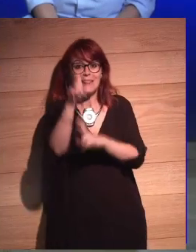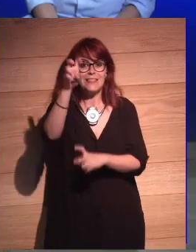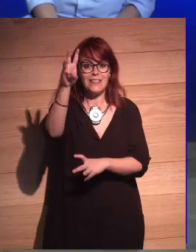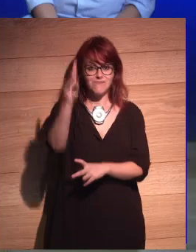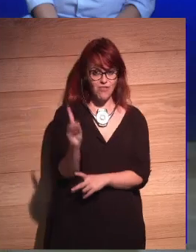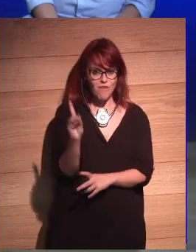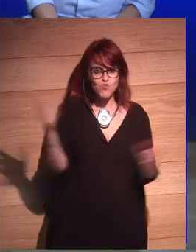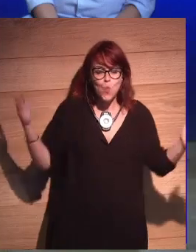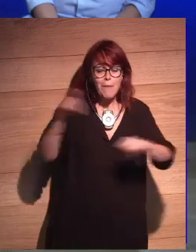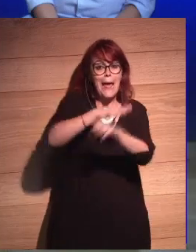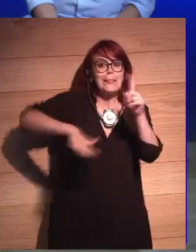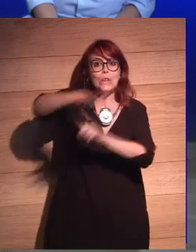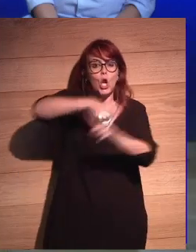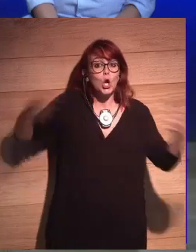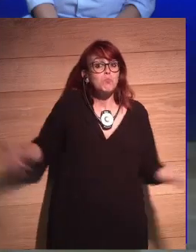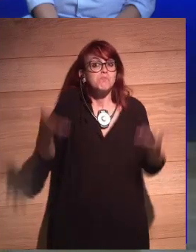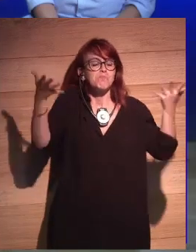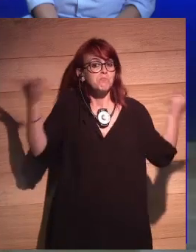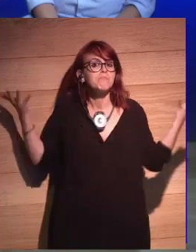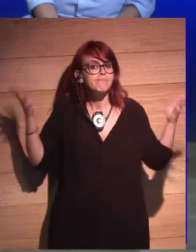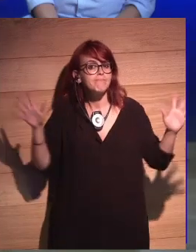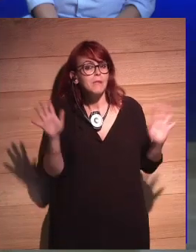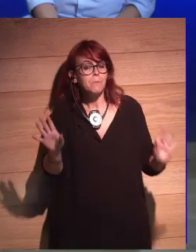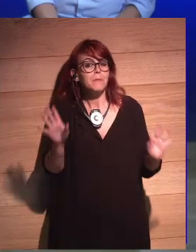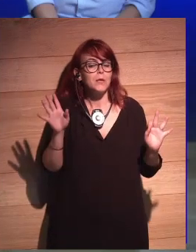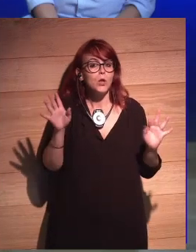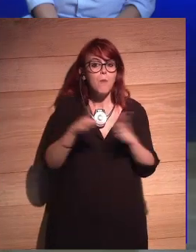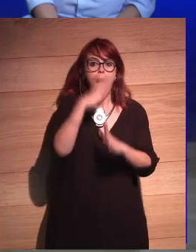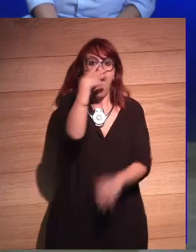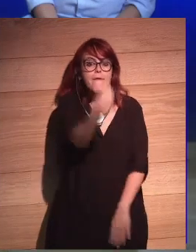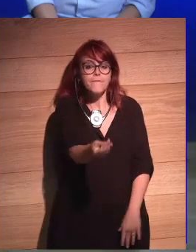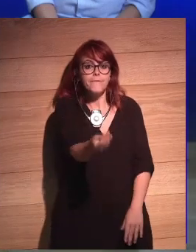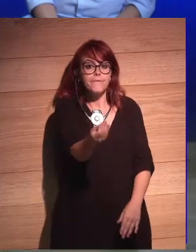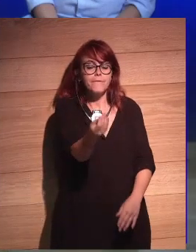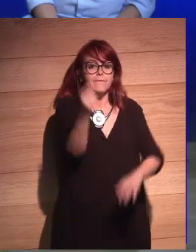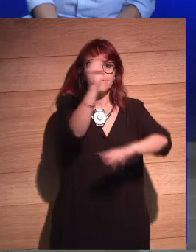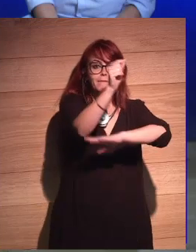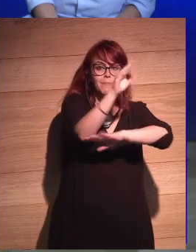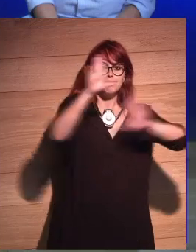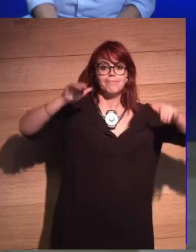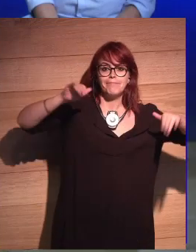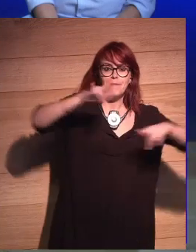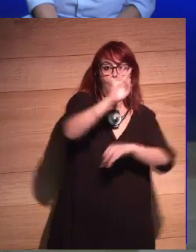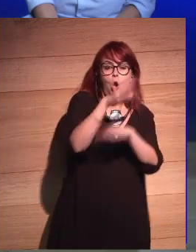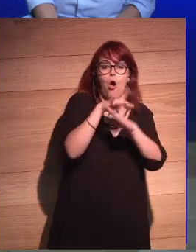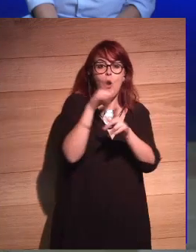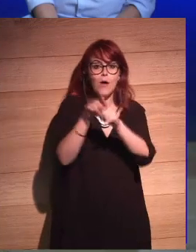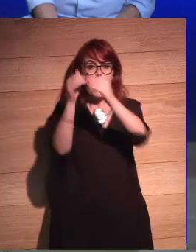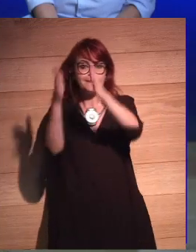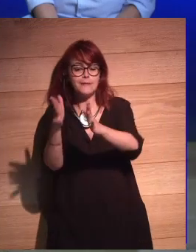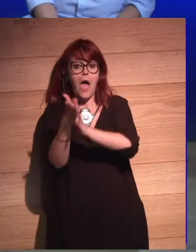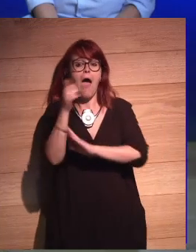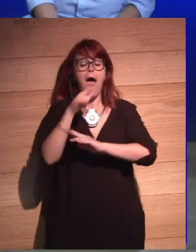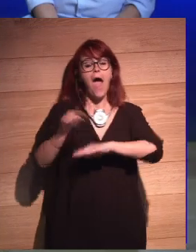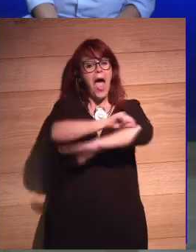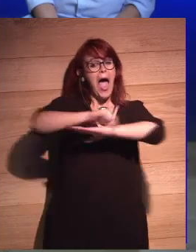the 3D concept does not appear. An environment appears, and now I'm going to put a bird, and now a house.